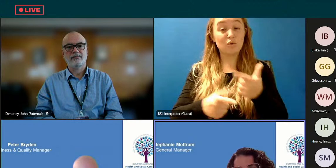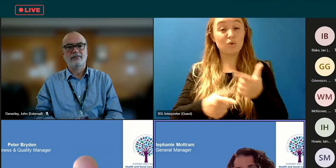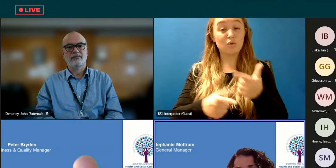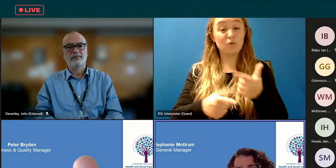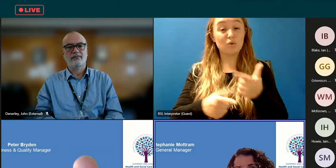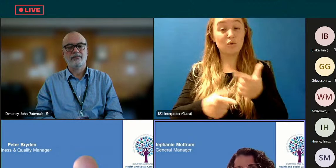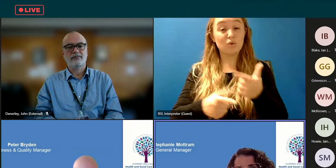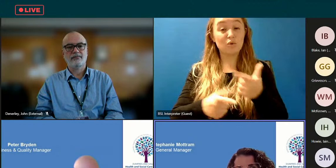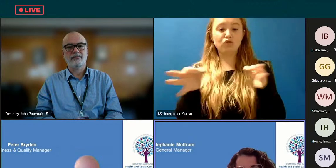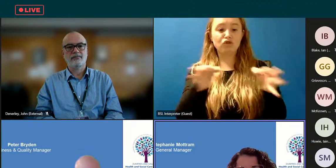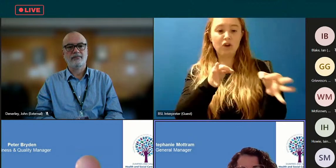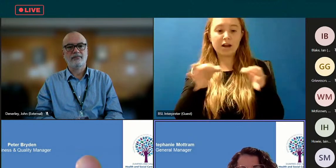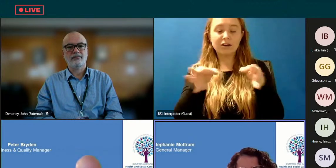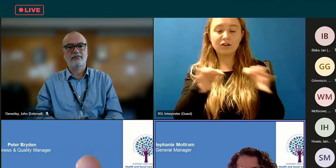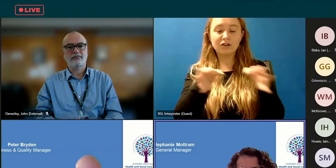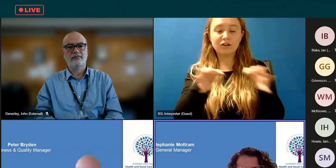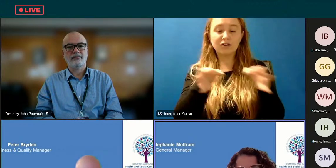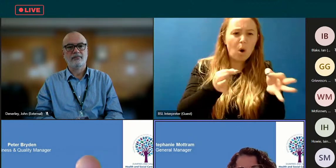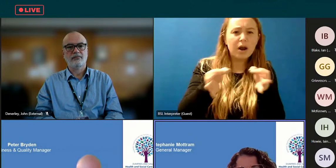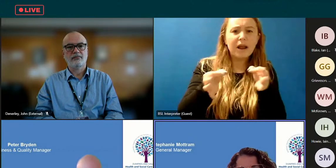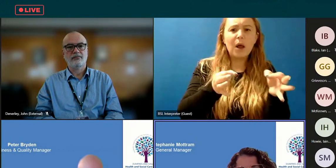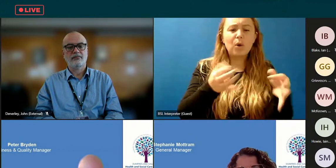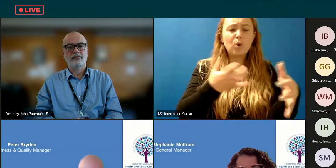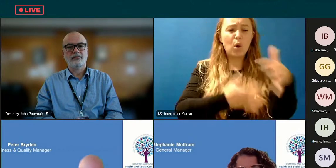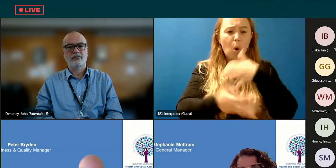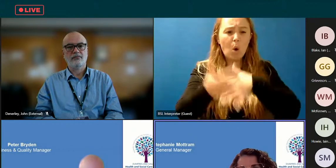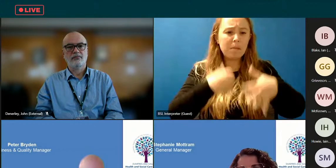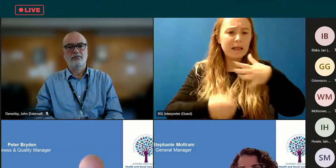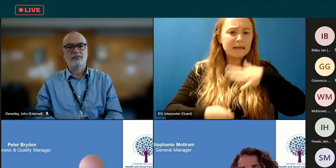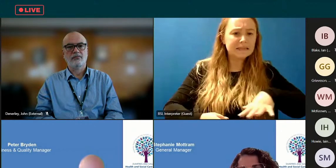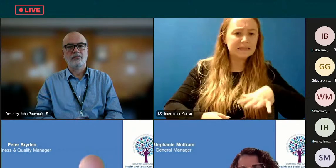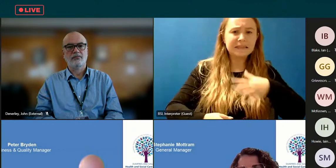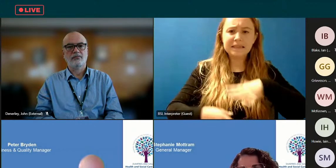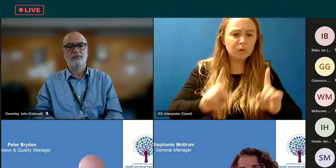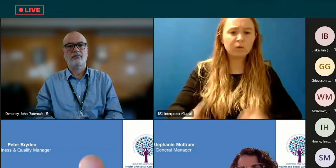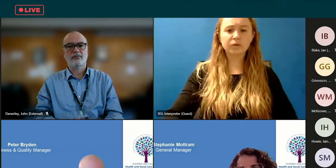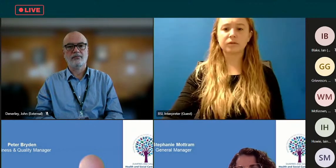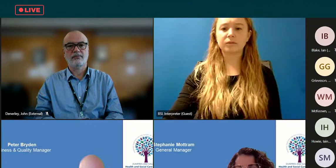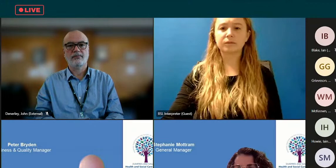what the needs are in terms of these complex needs.